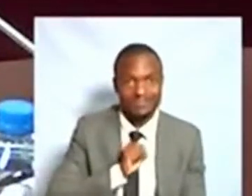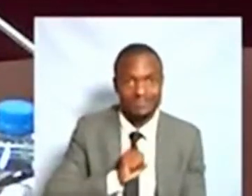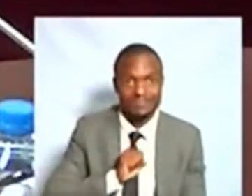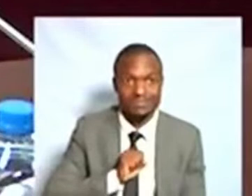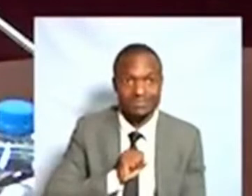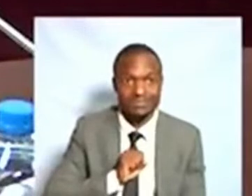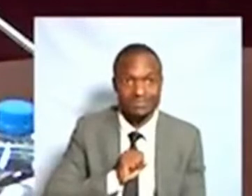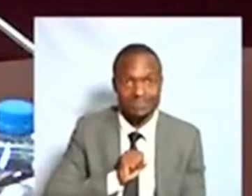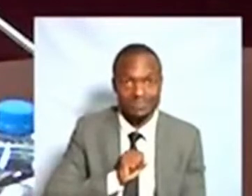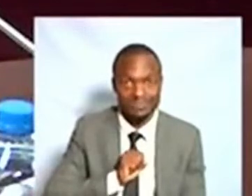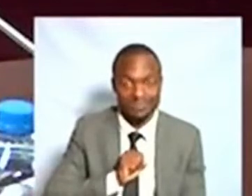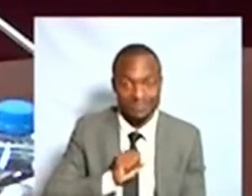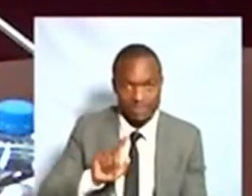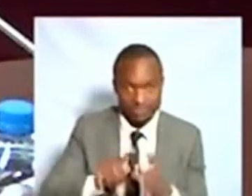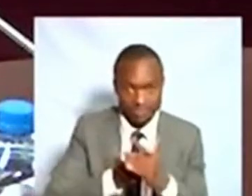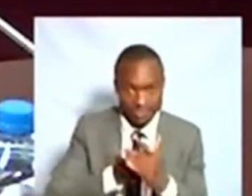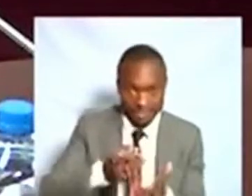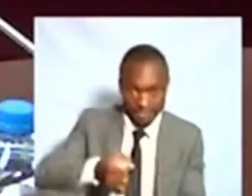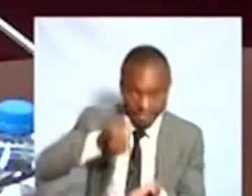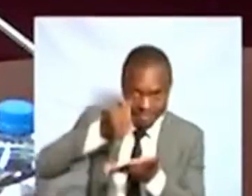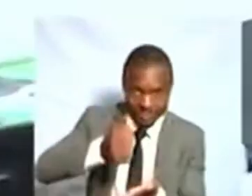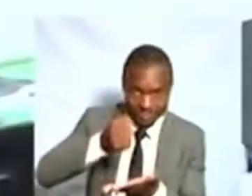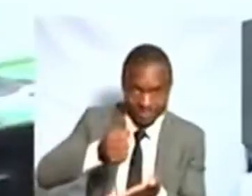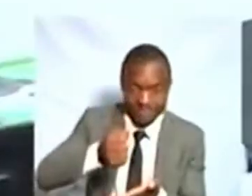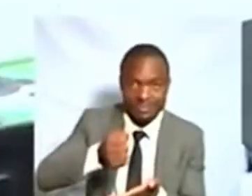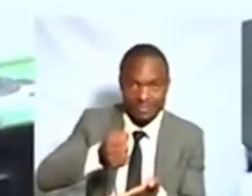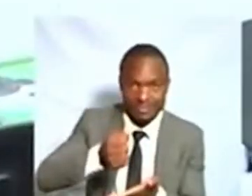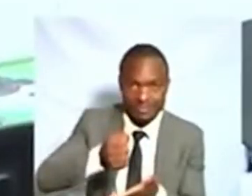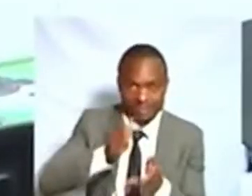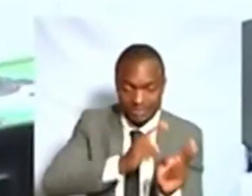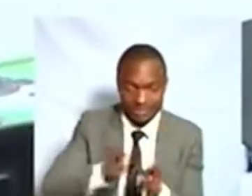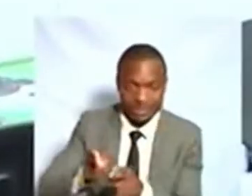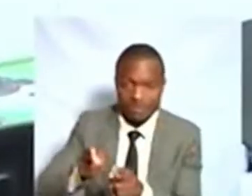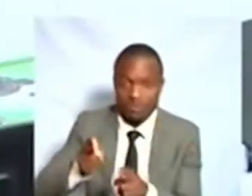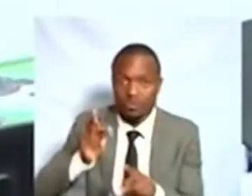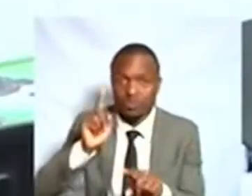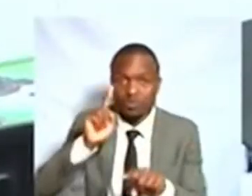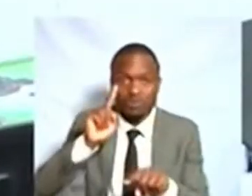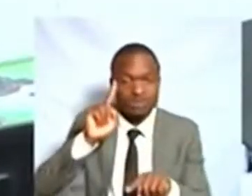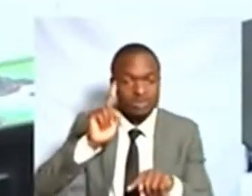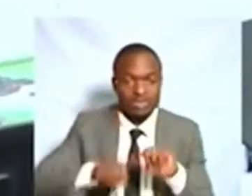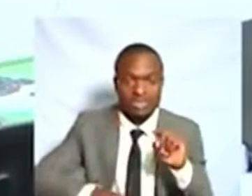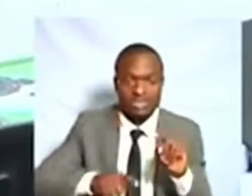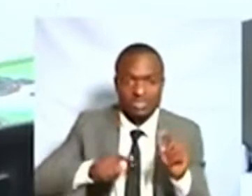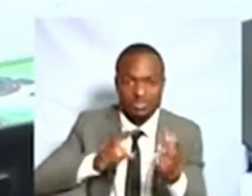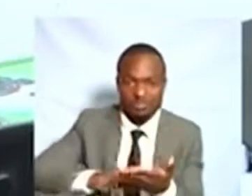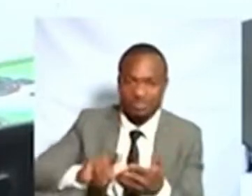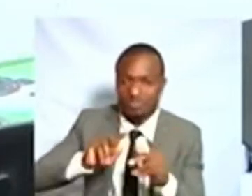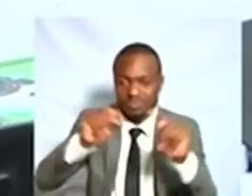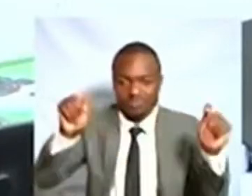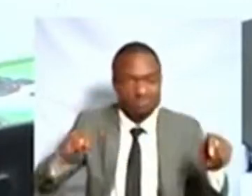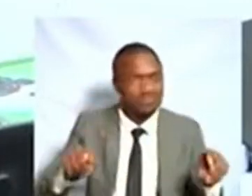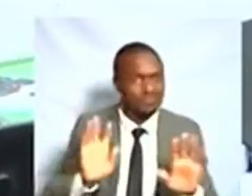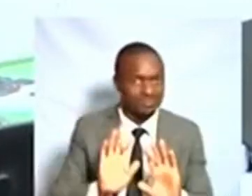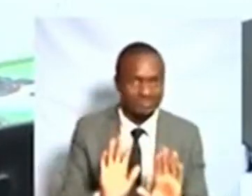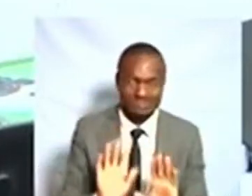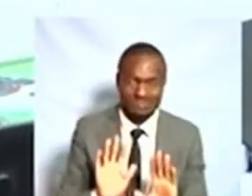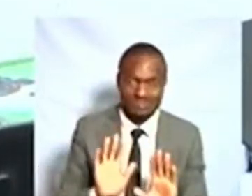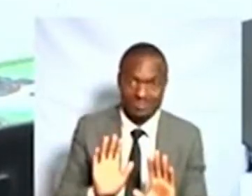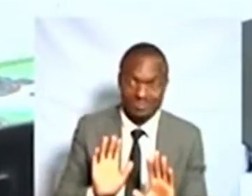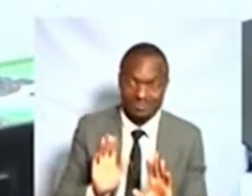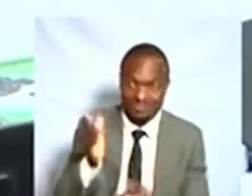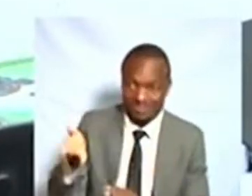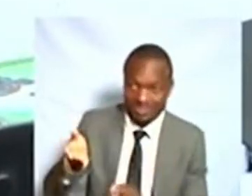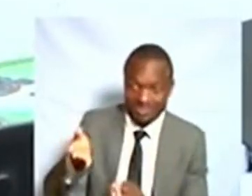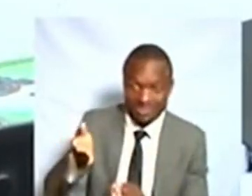You come down to budget and income, then you go to your response. You don't even read the table and things there. Oh, okay. So like you have read